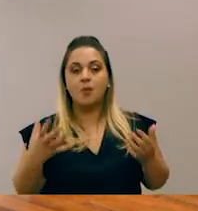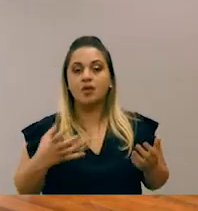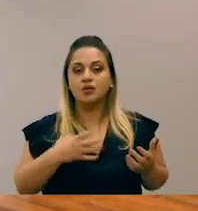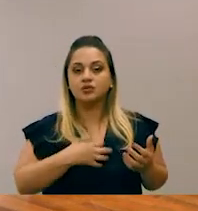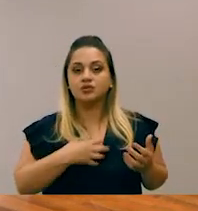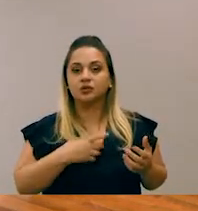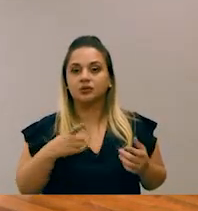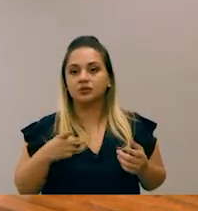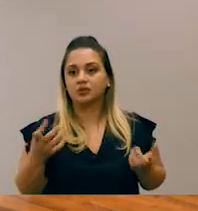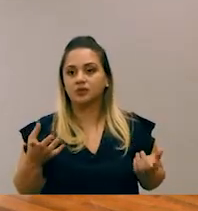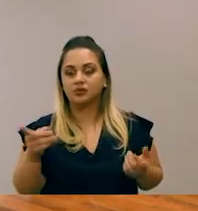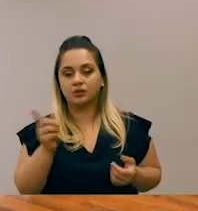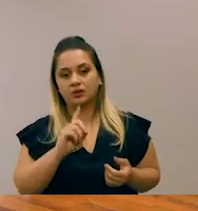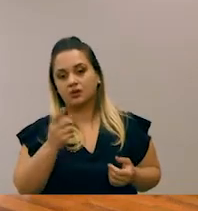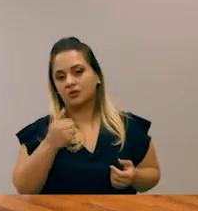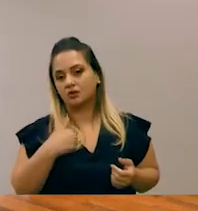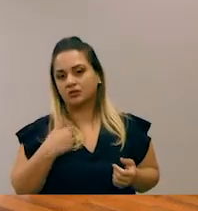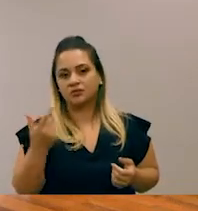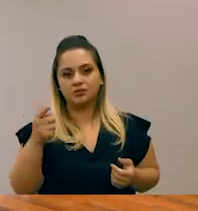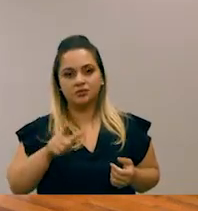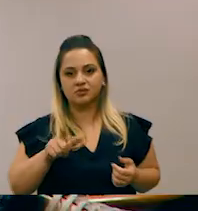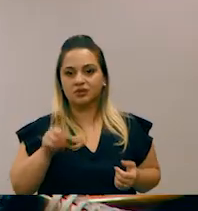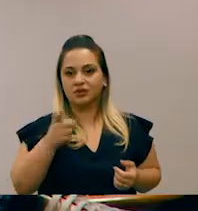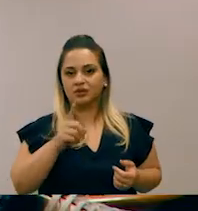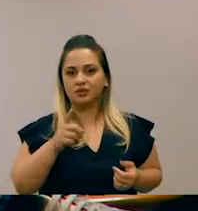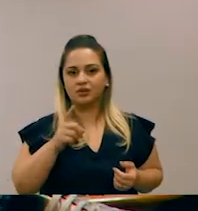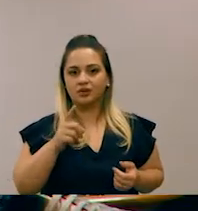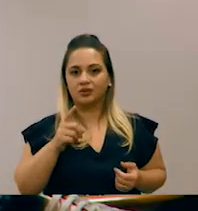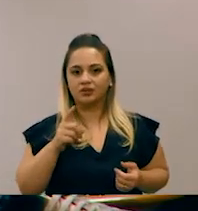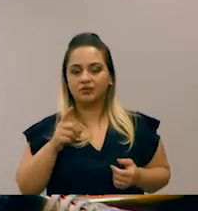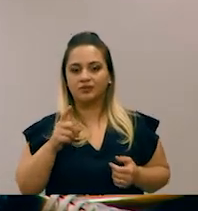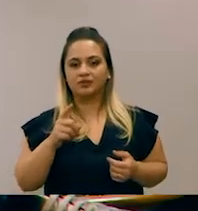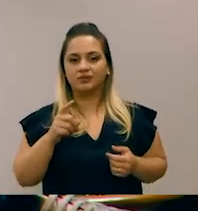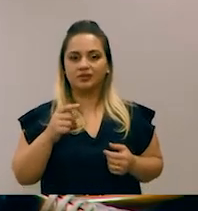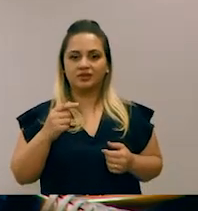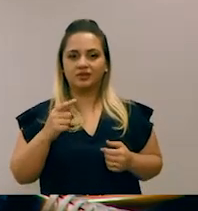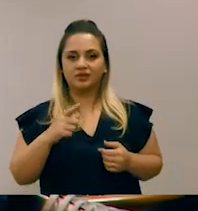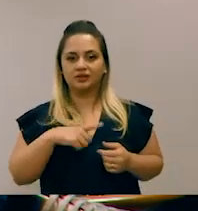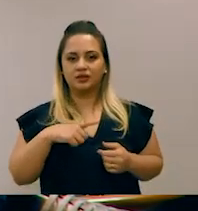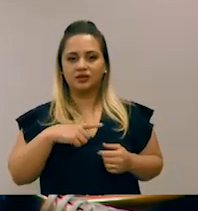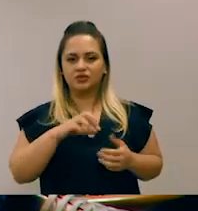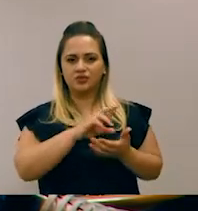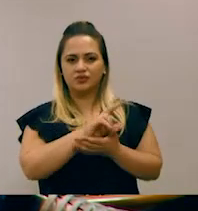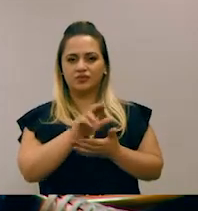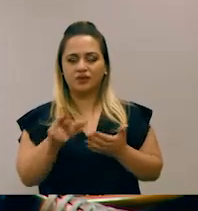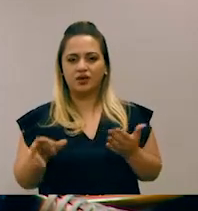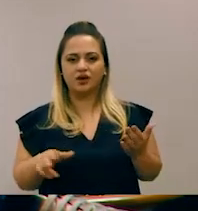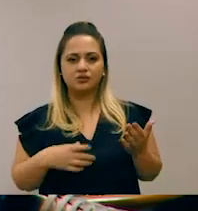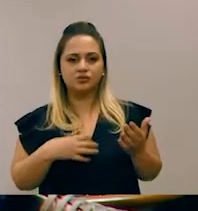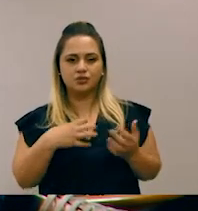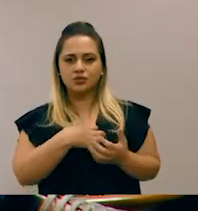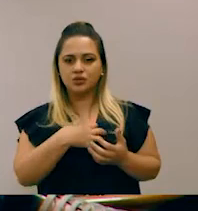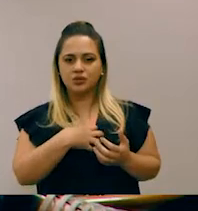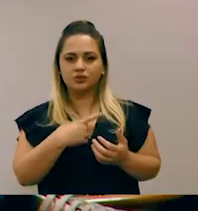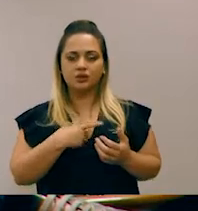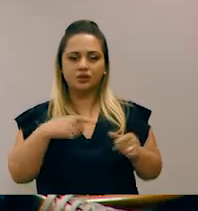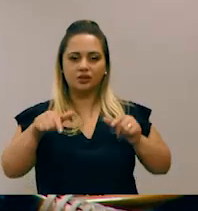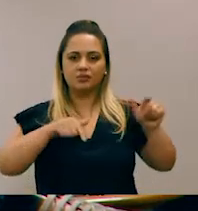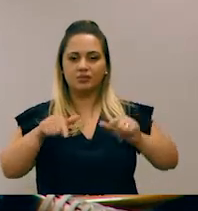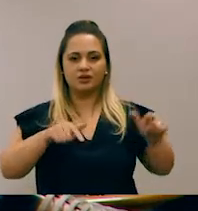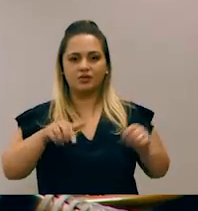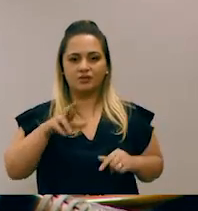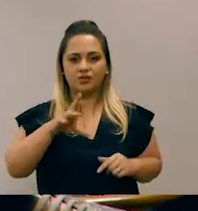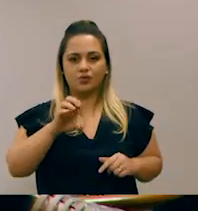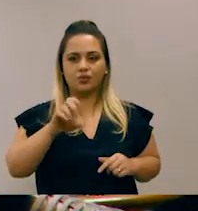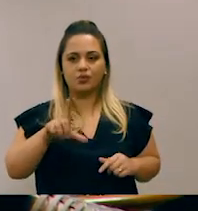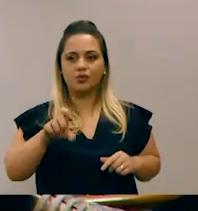Did you analyze the model, taking this into consideration? No, I didn't verify this. There were several models that